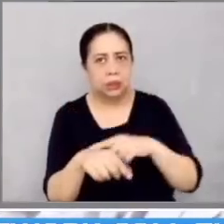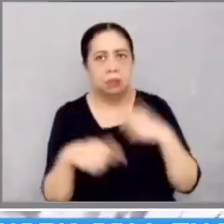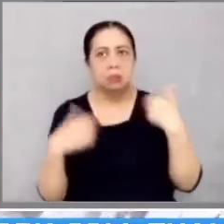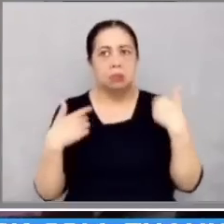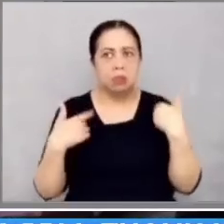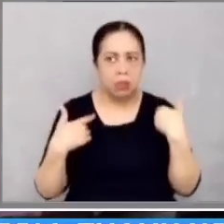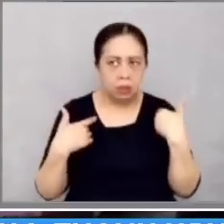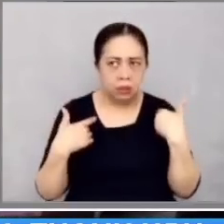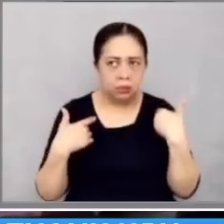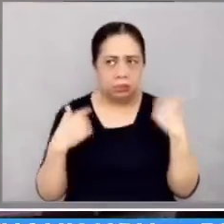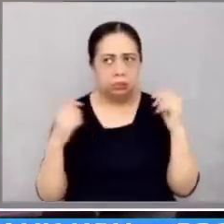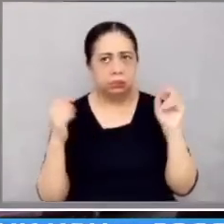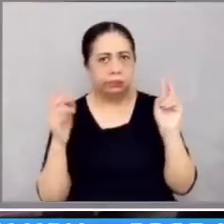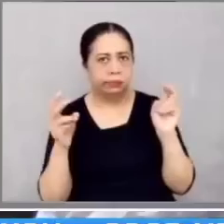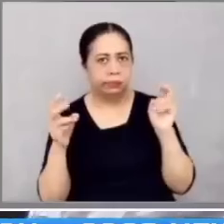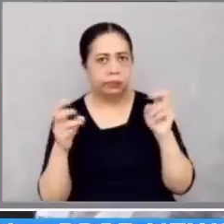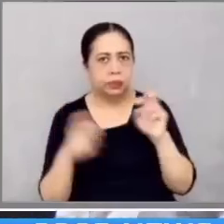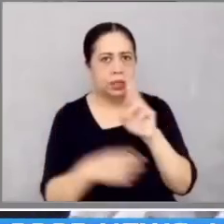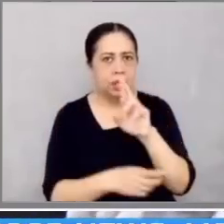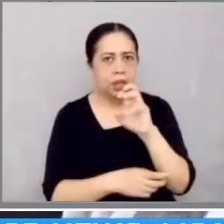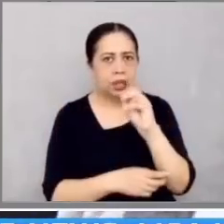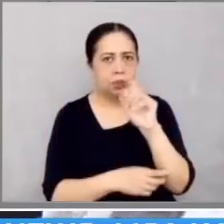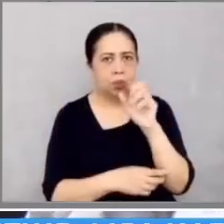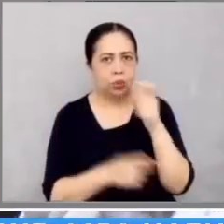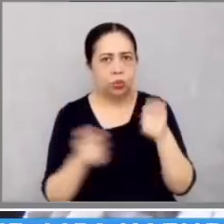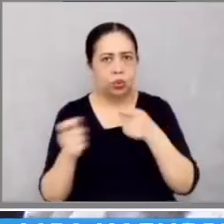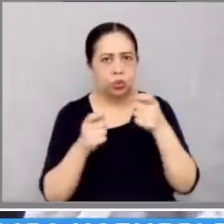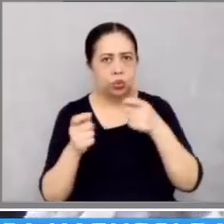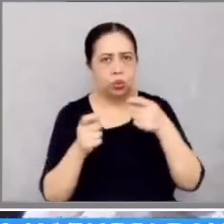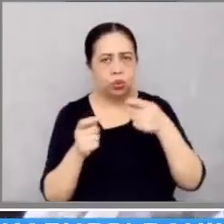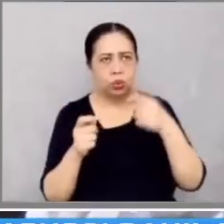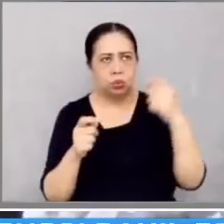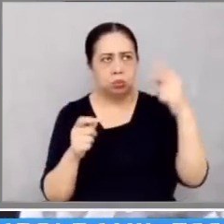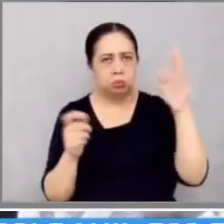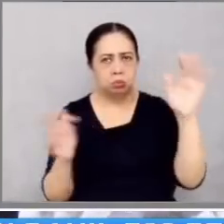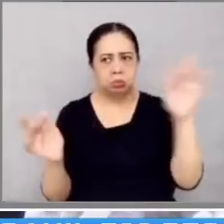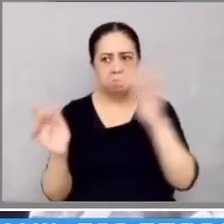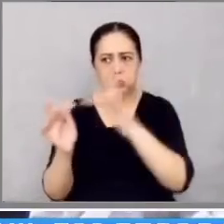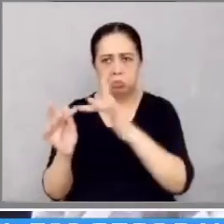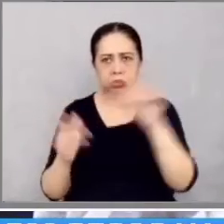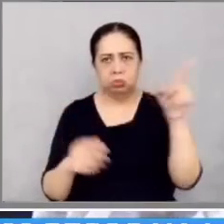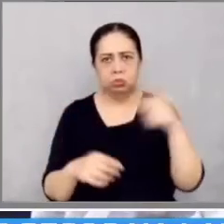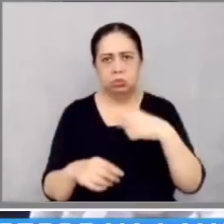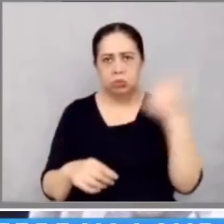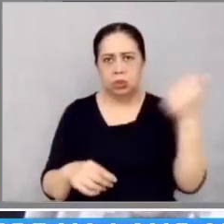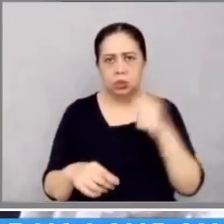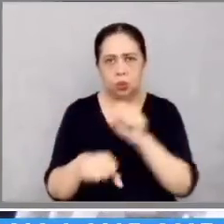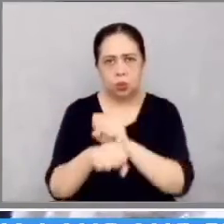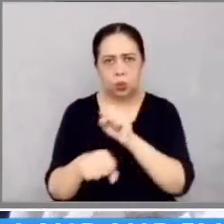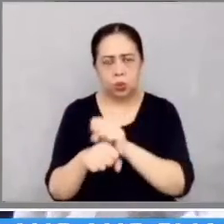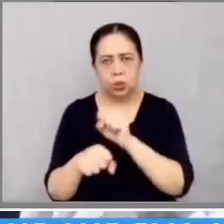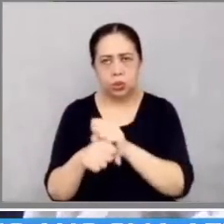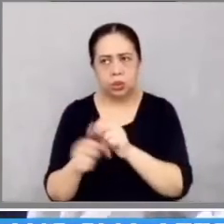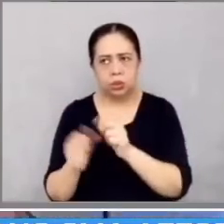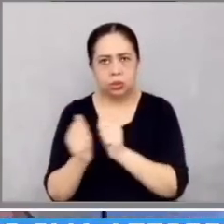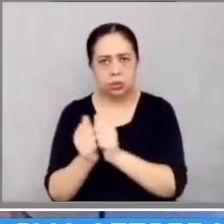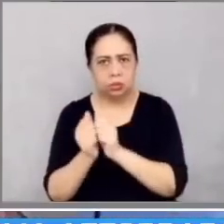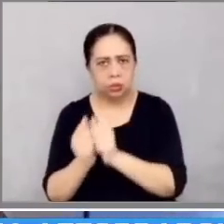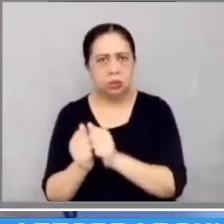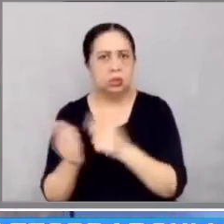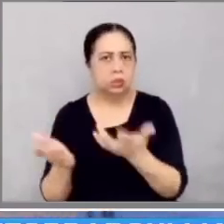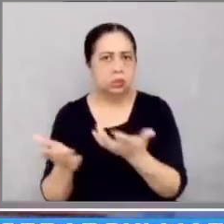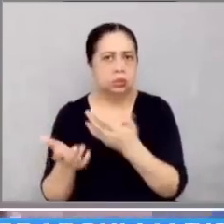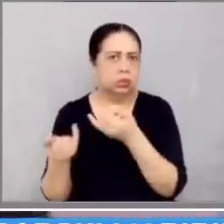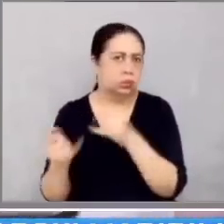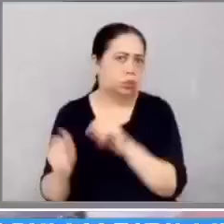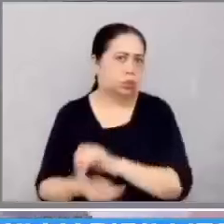a remote control National Intelligence Coordinating Agency are working closely with us with regard to these issues.